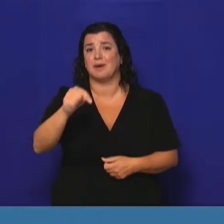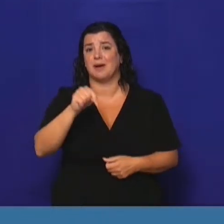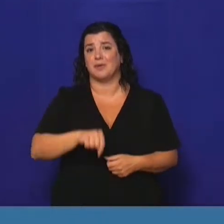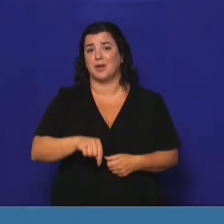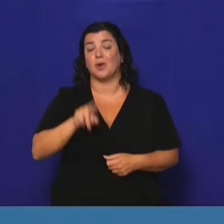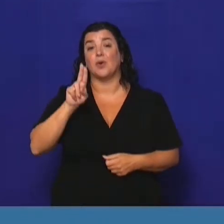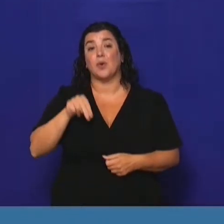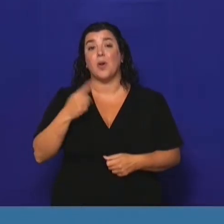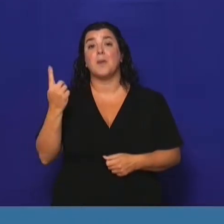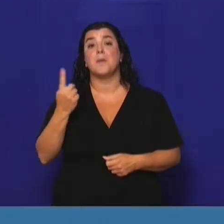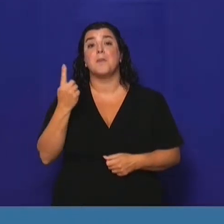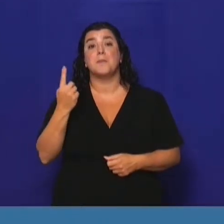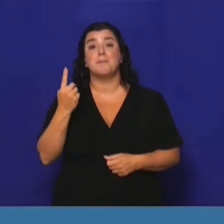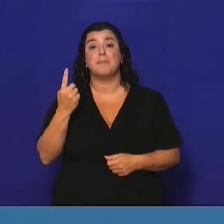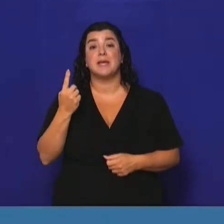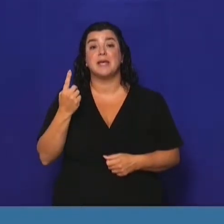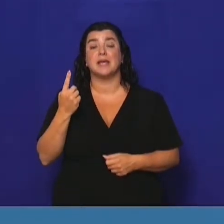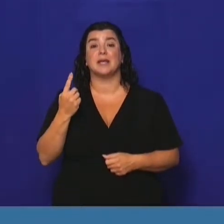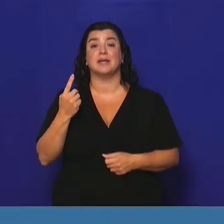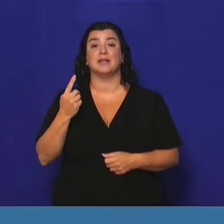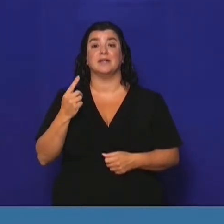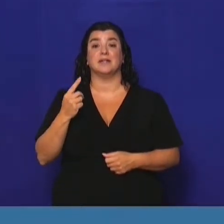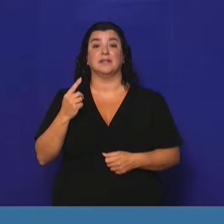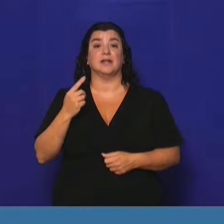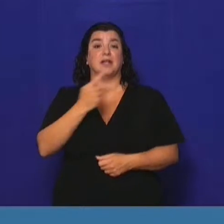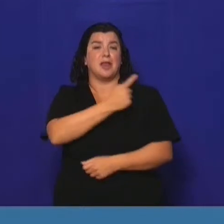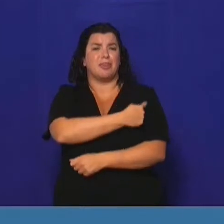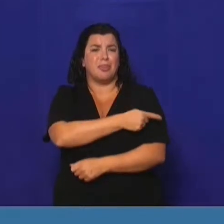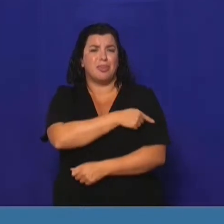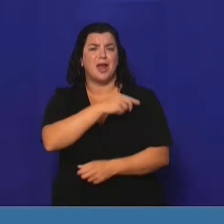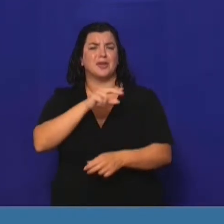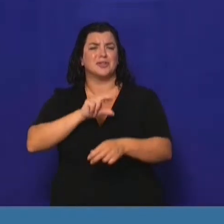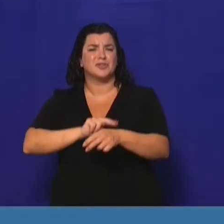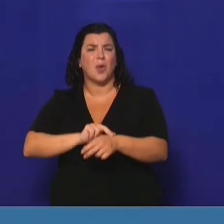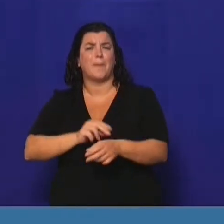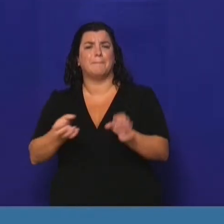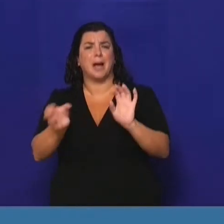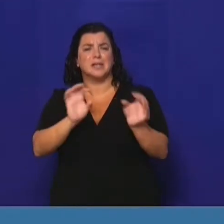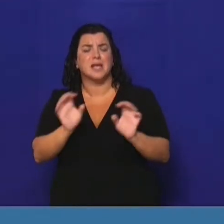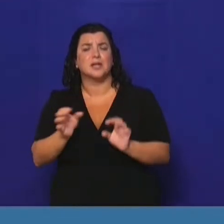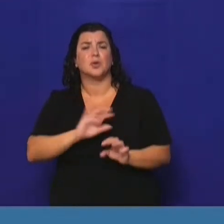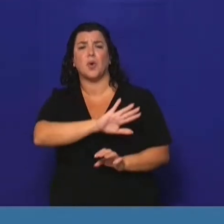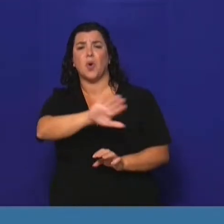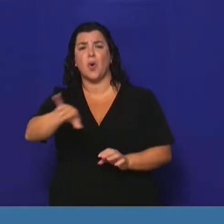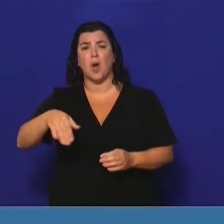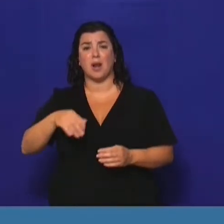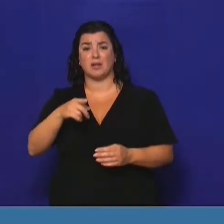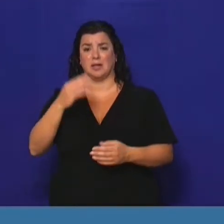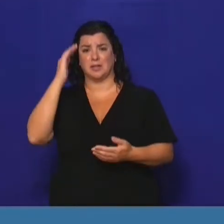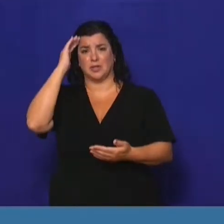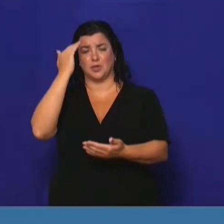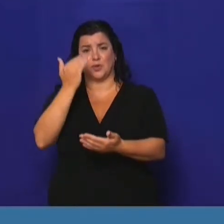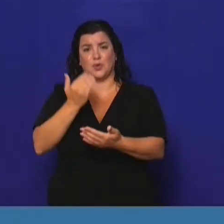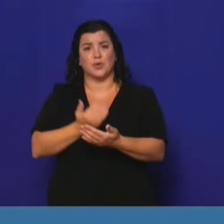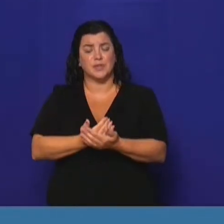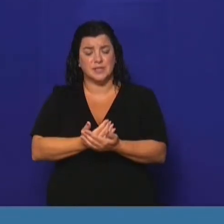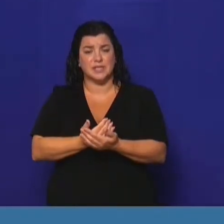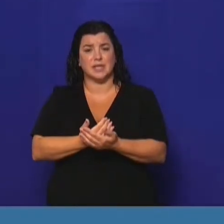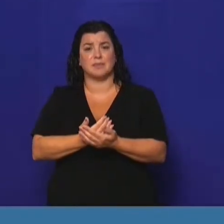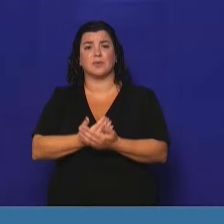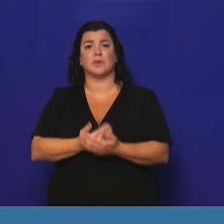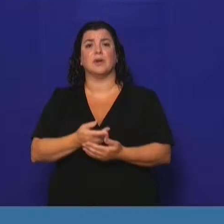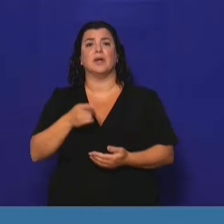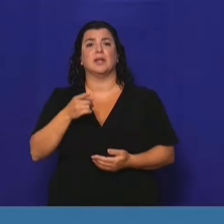dawk nies kollha l-frontliners kollha li qegħdin jaħdmu biex nieħdu ħsieb lil dawn il-pazjenti u entitajiet kollha oħra li qegħdin